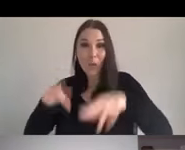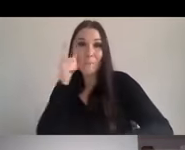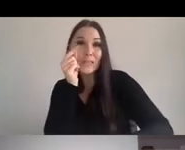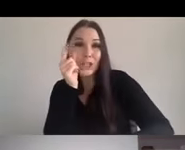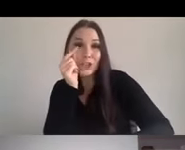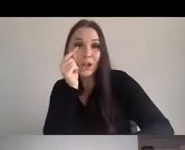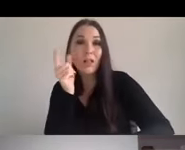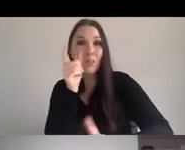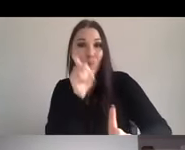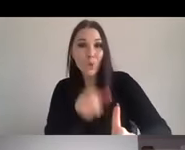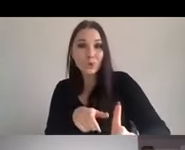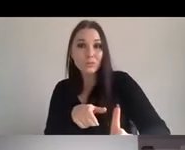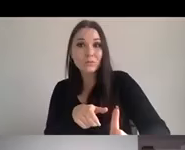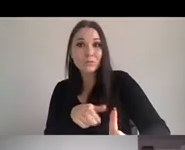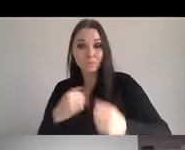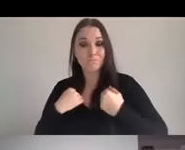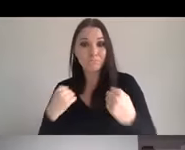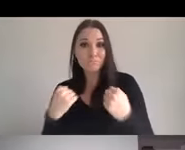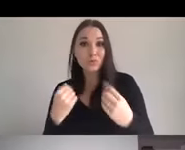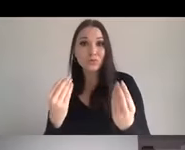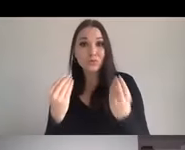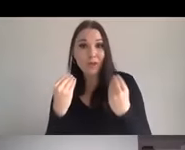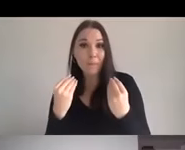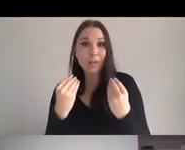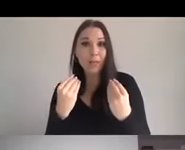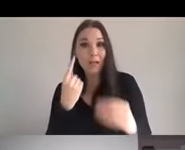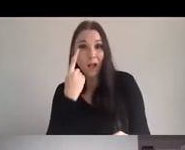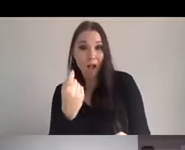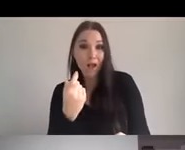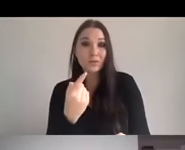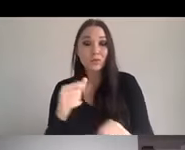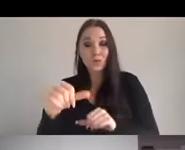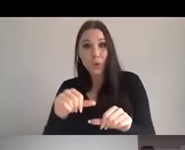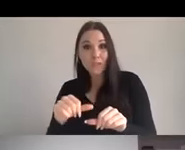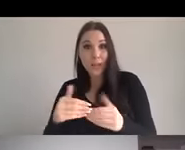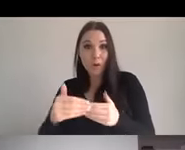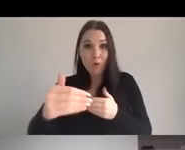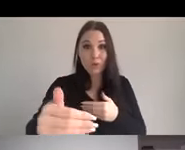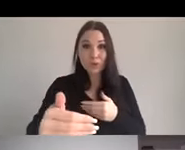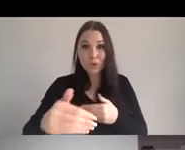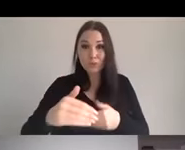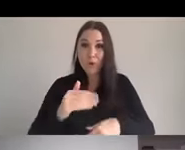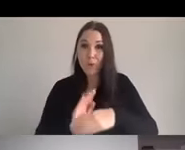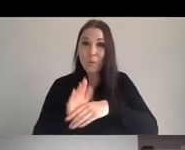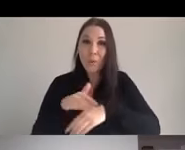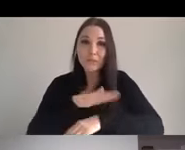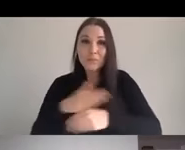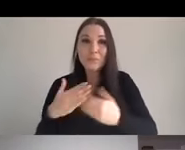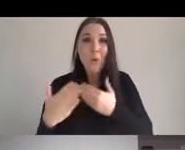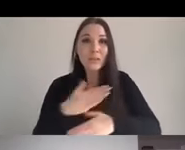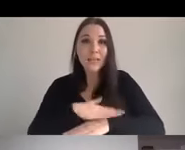So will they be trainable in a short time, or will they take a lot of time for us to train, which we don't